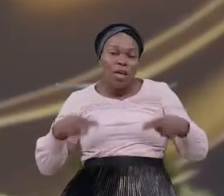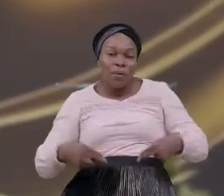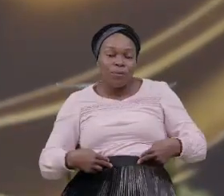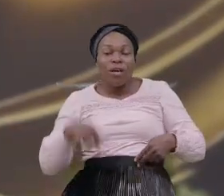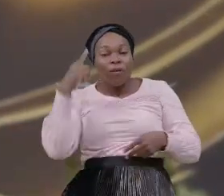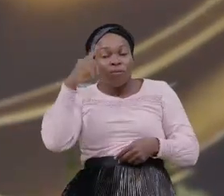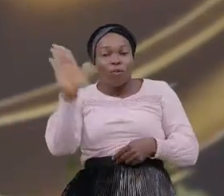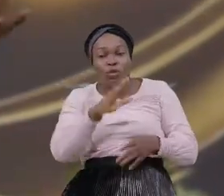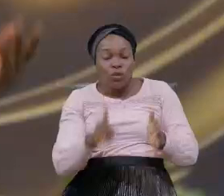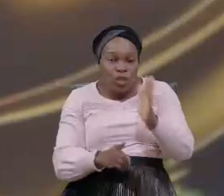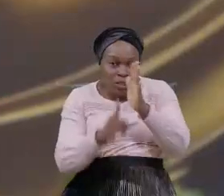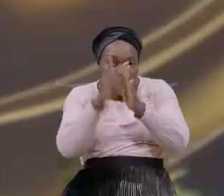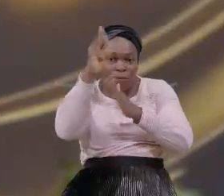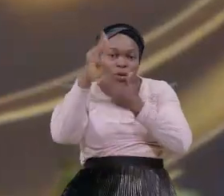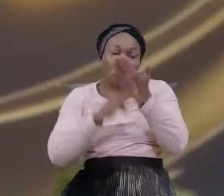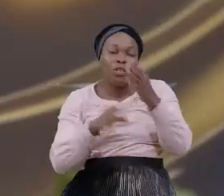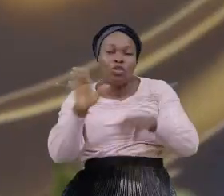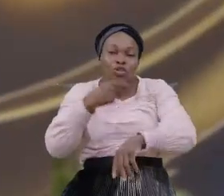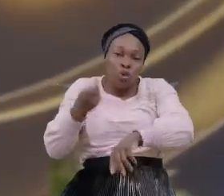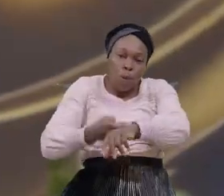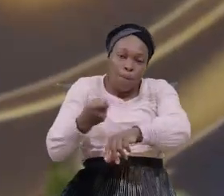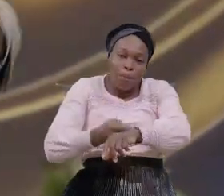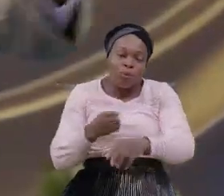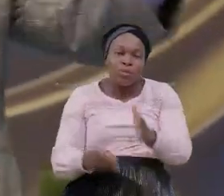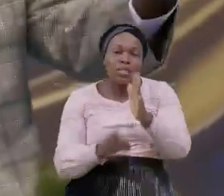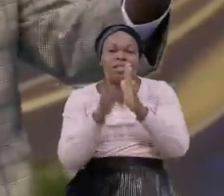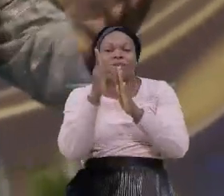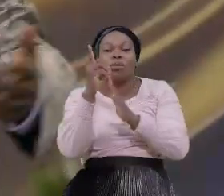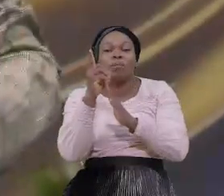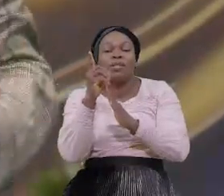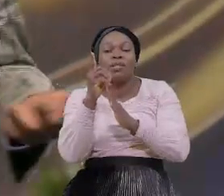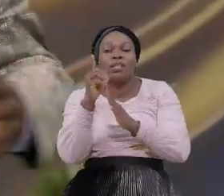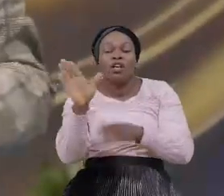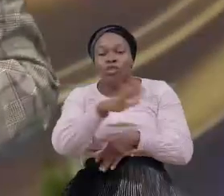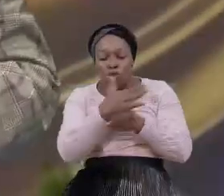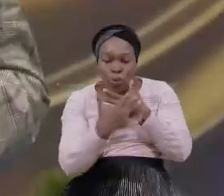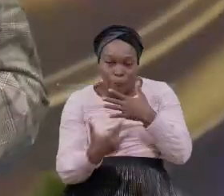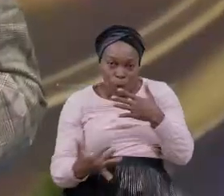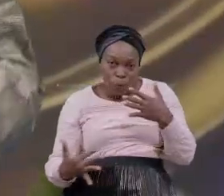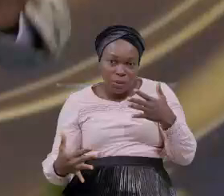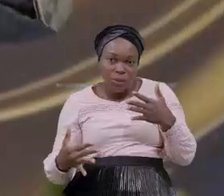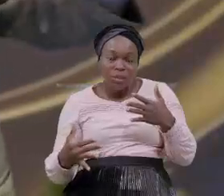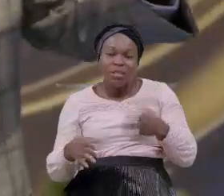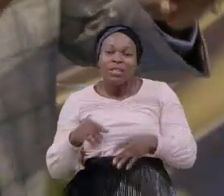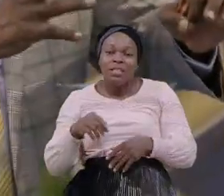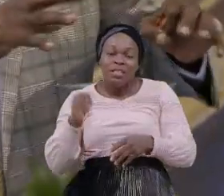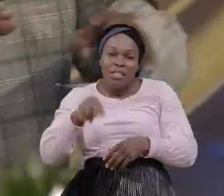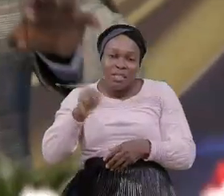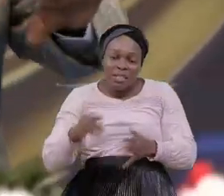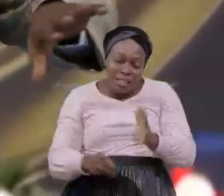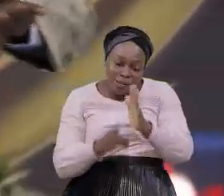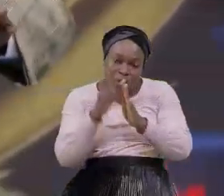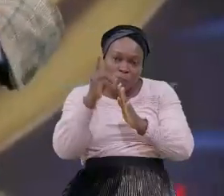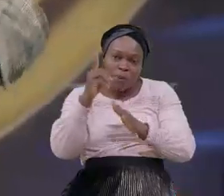development. Your bones need development. Your blood system needs development. Cholesterol,